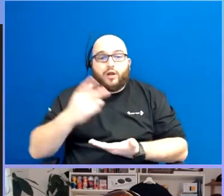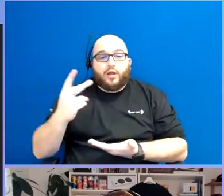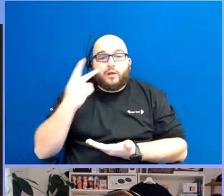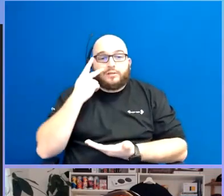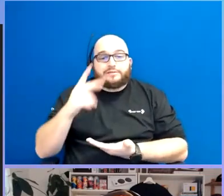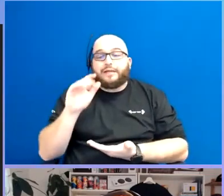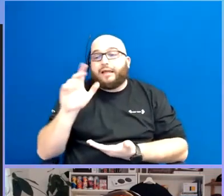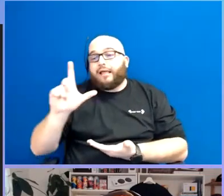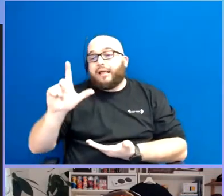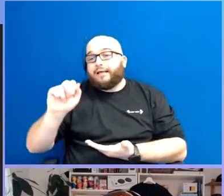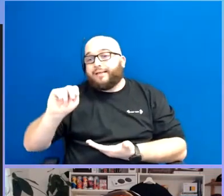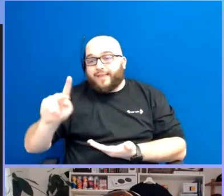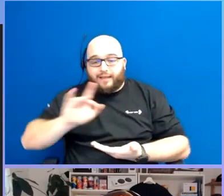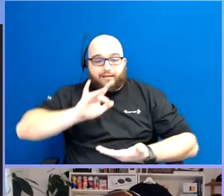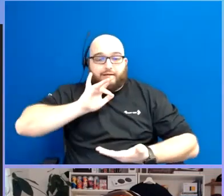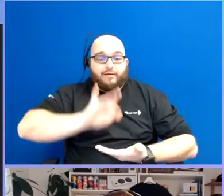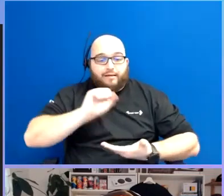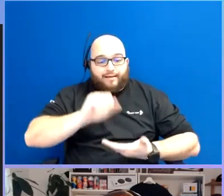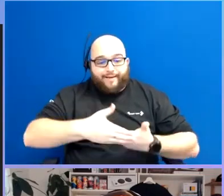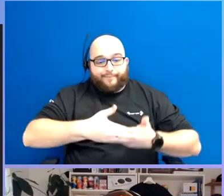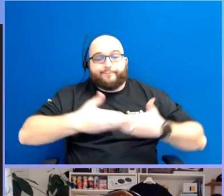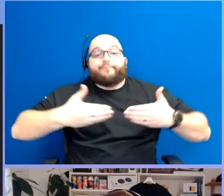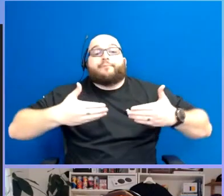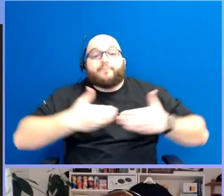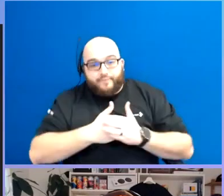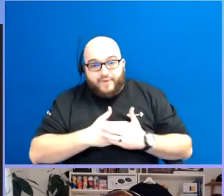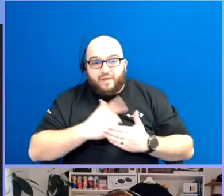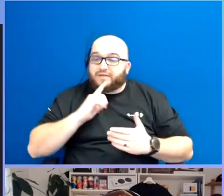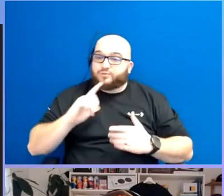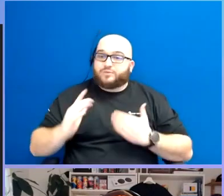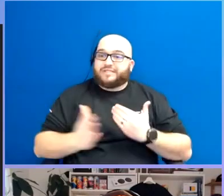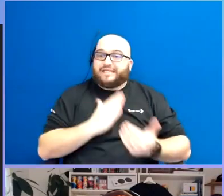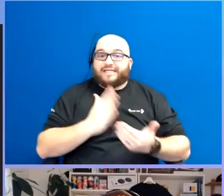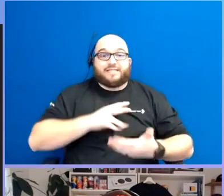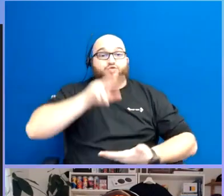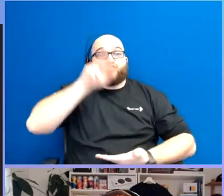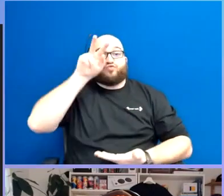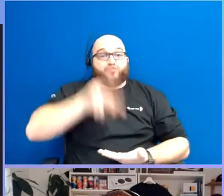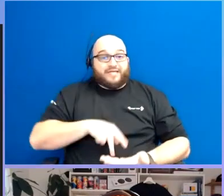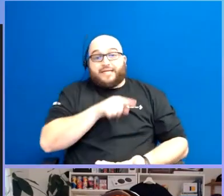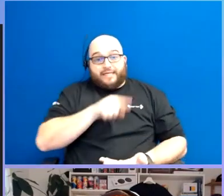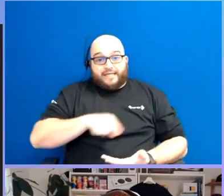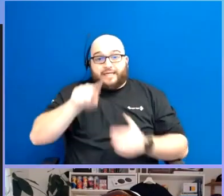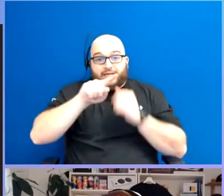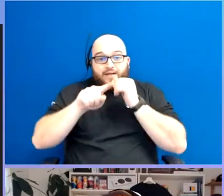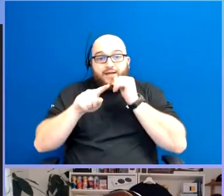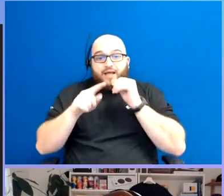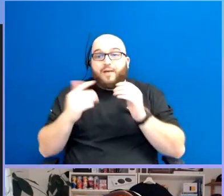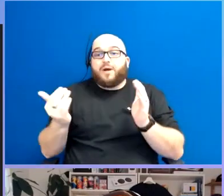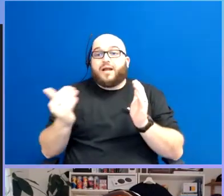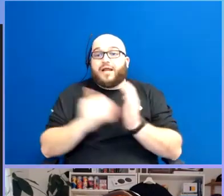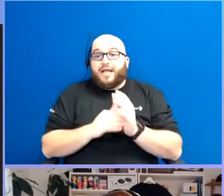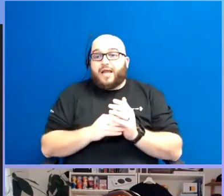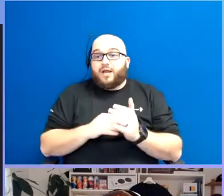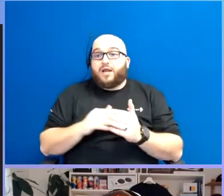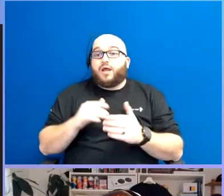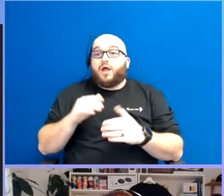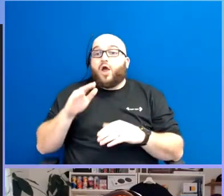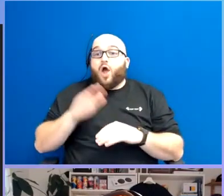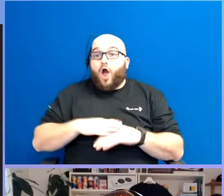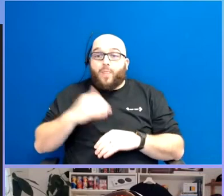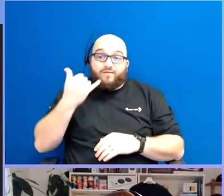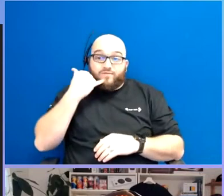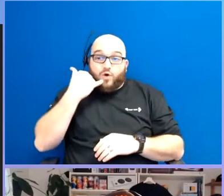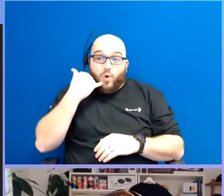it's quite nice to read. But again, zoomed out in a